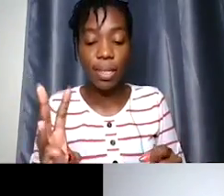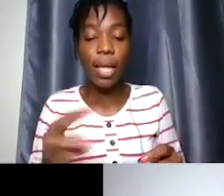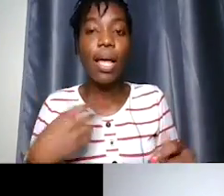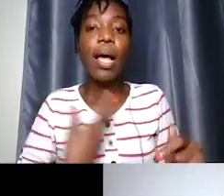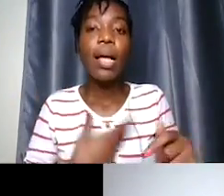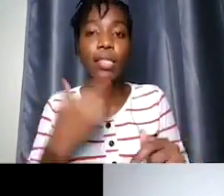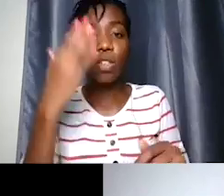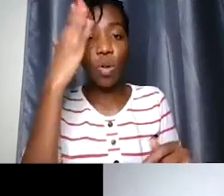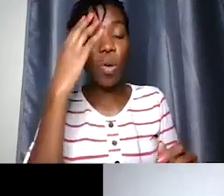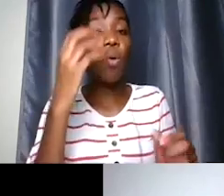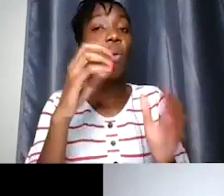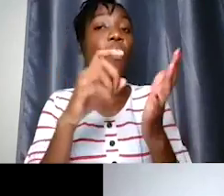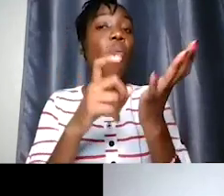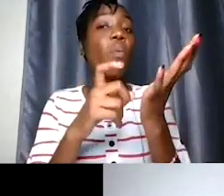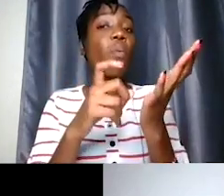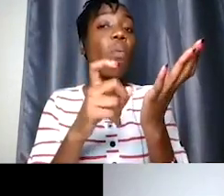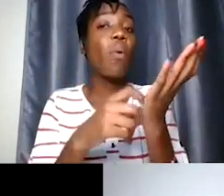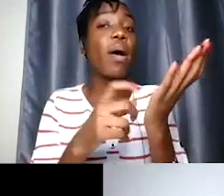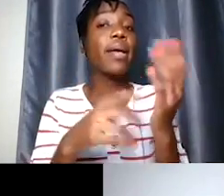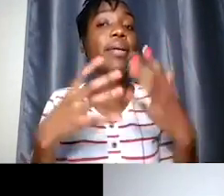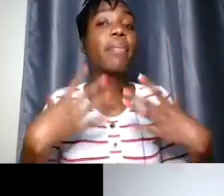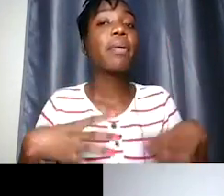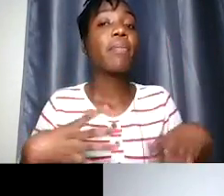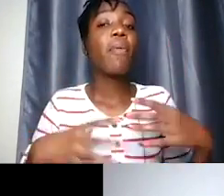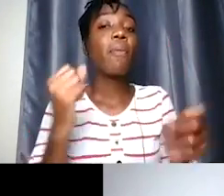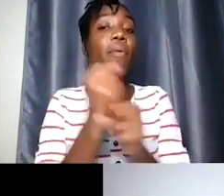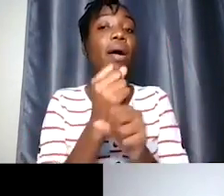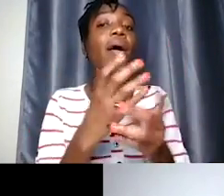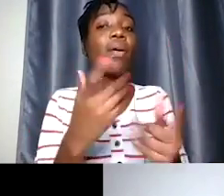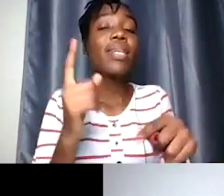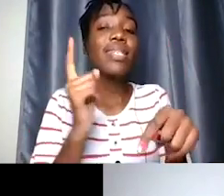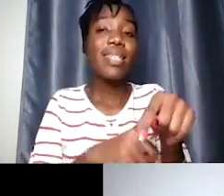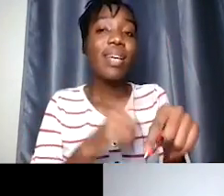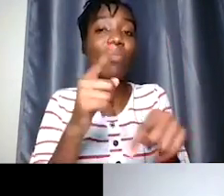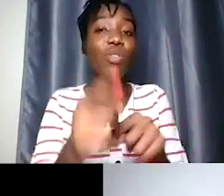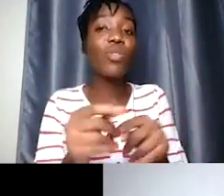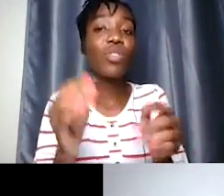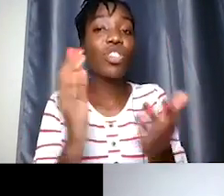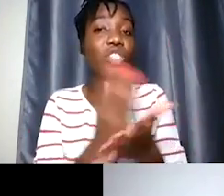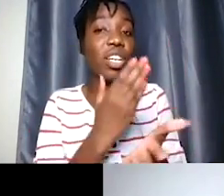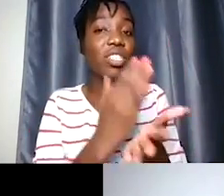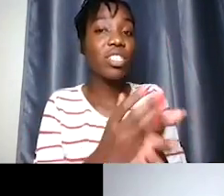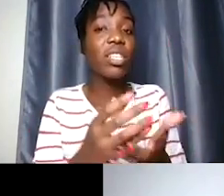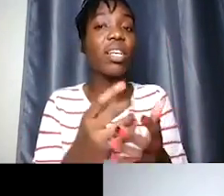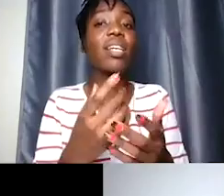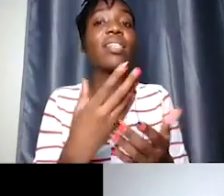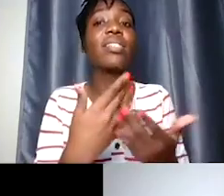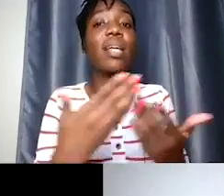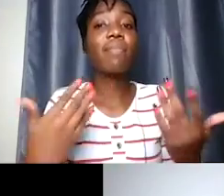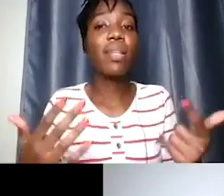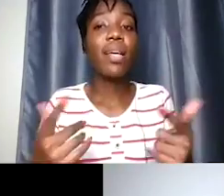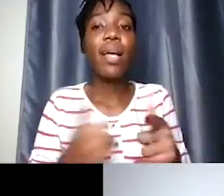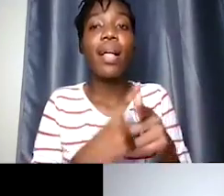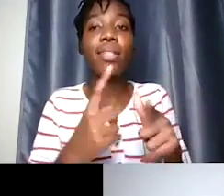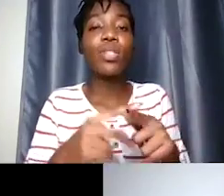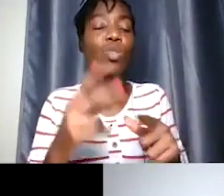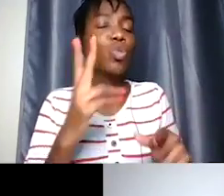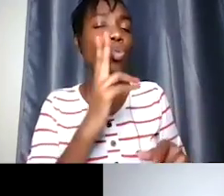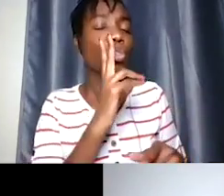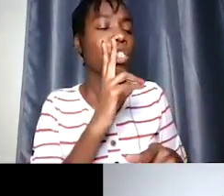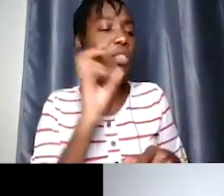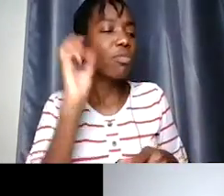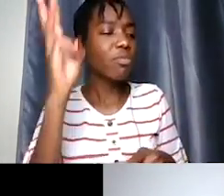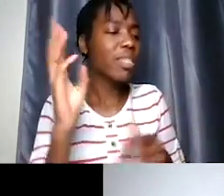people work, that the minute you share something, the next time they go for a cigarette is talking to somebody else about what you